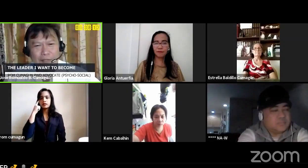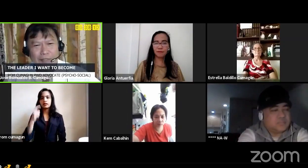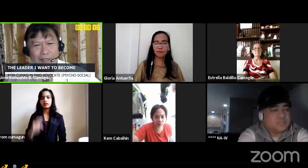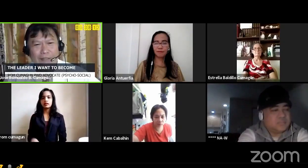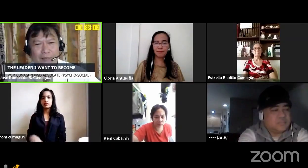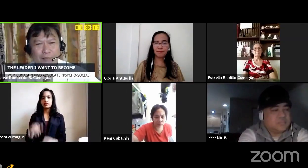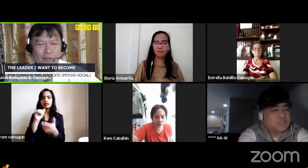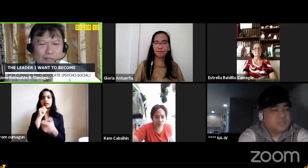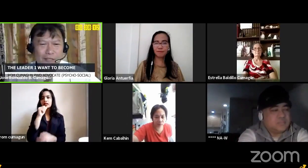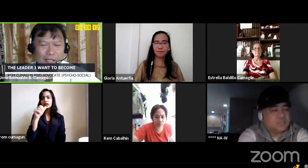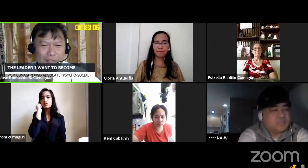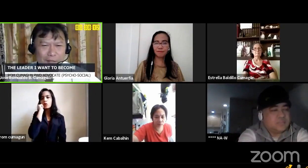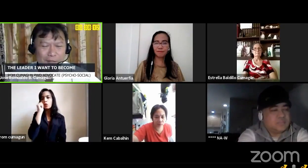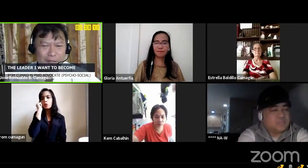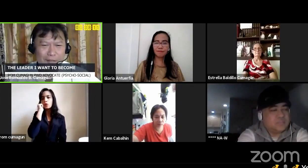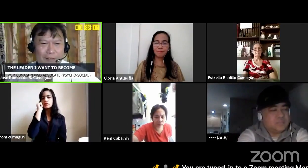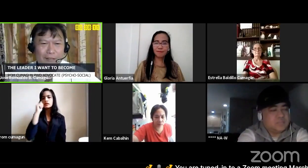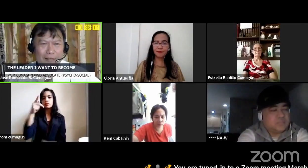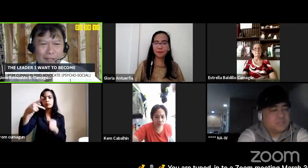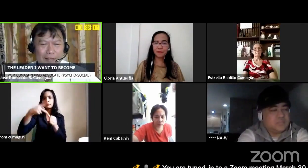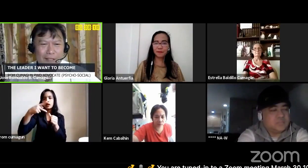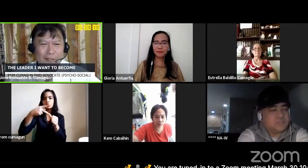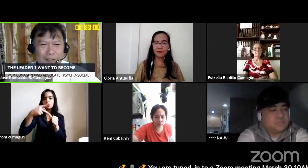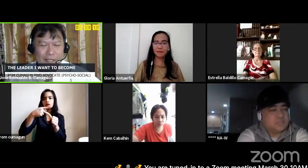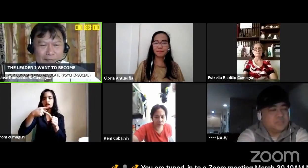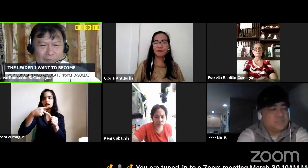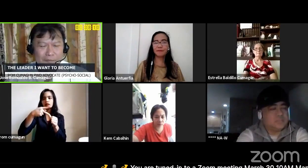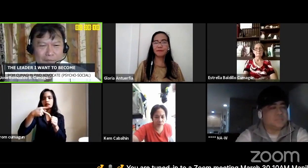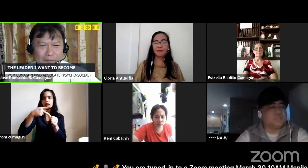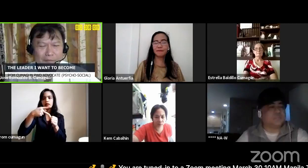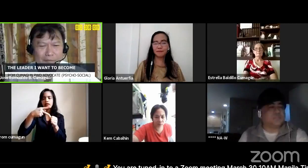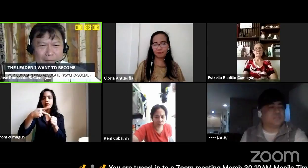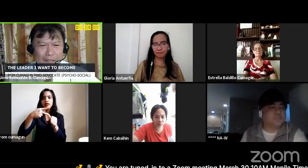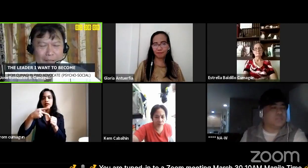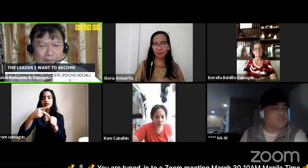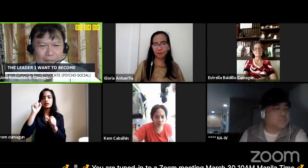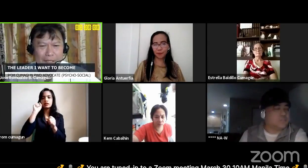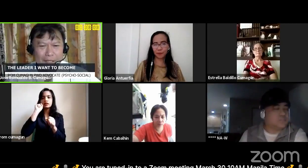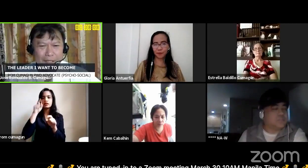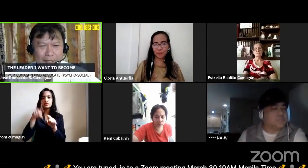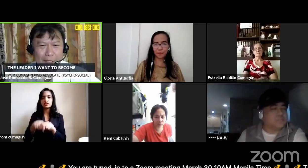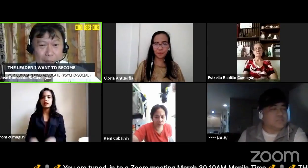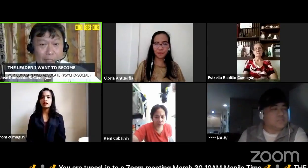Not always prioritizing your son.